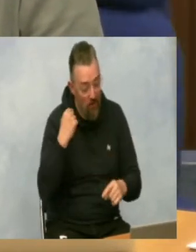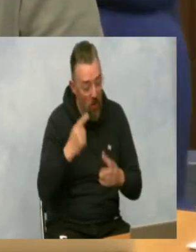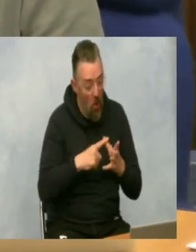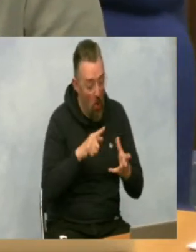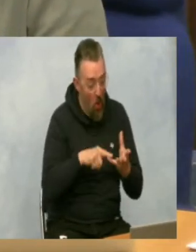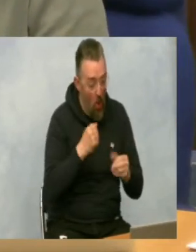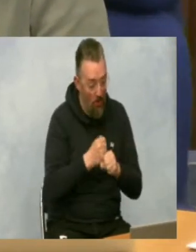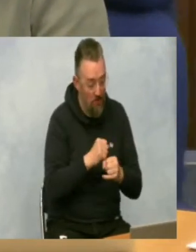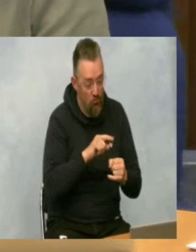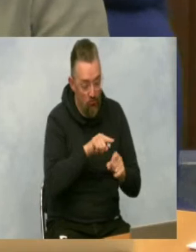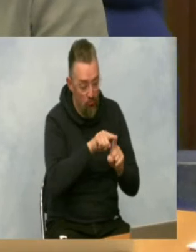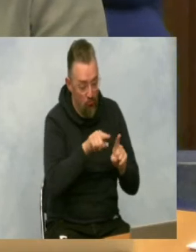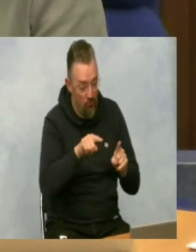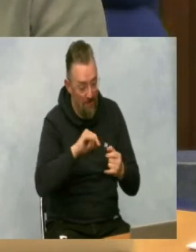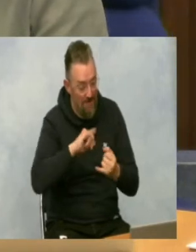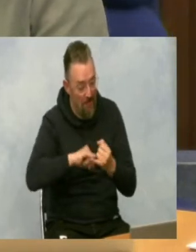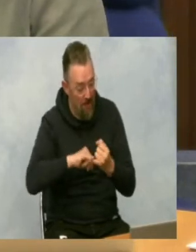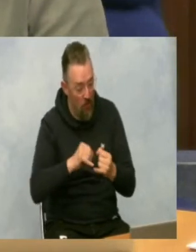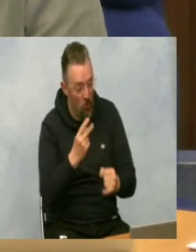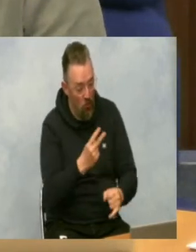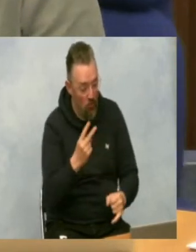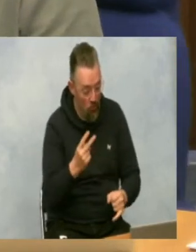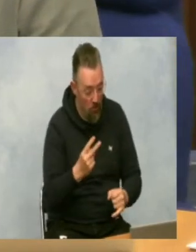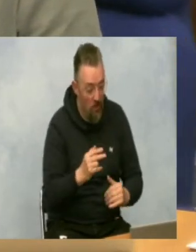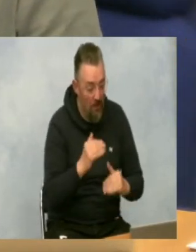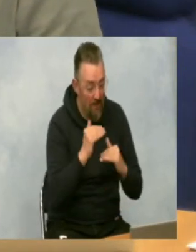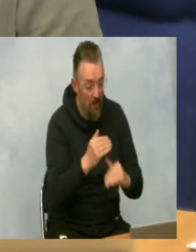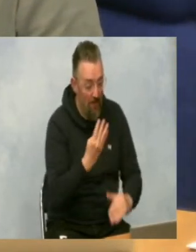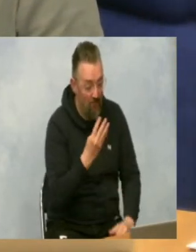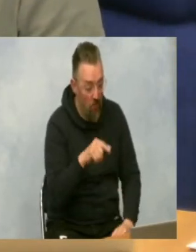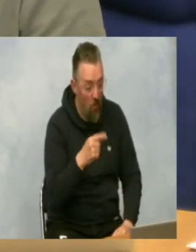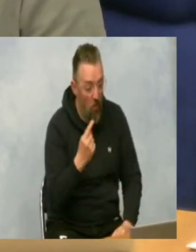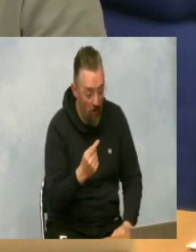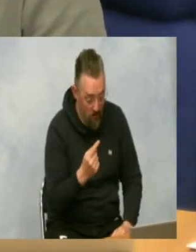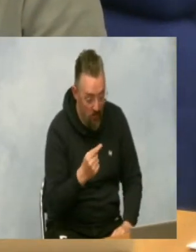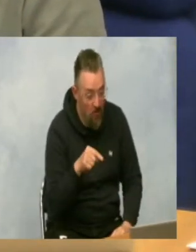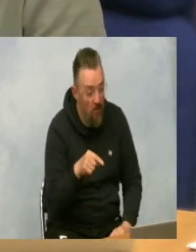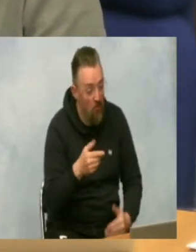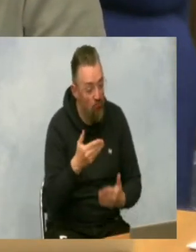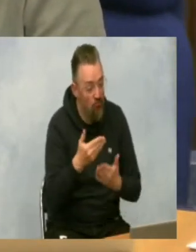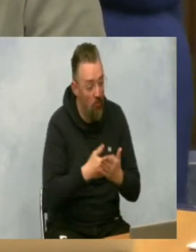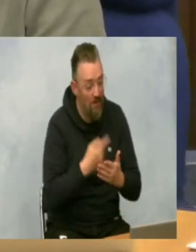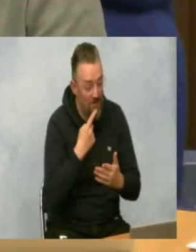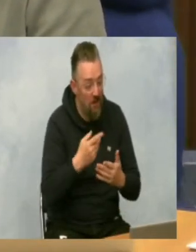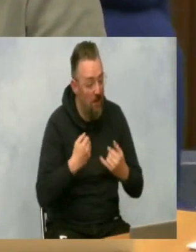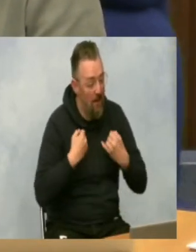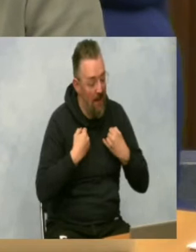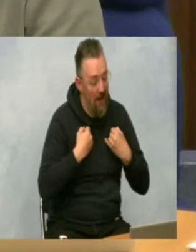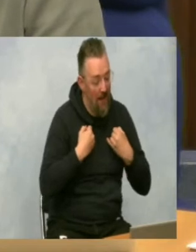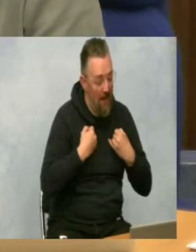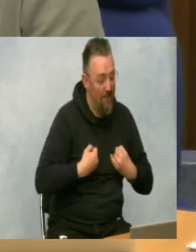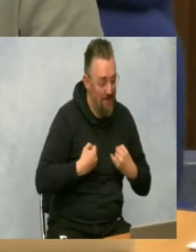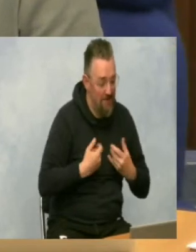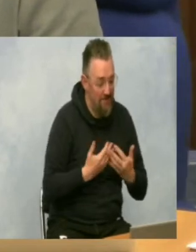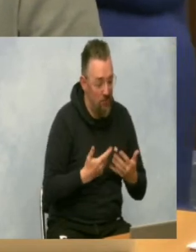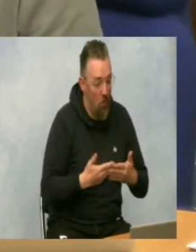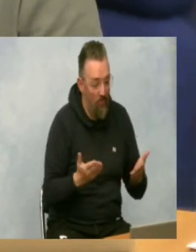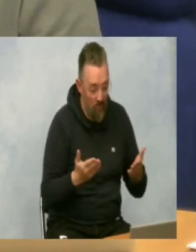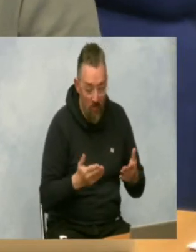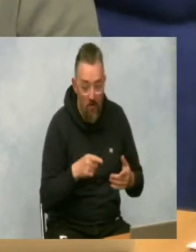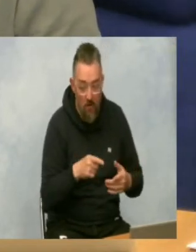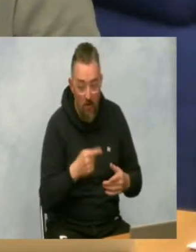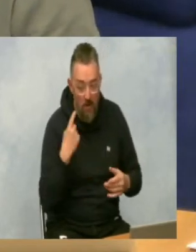September 2022. Section 4.1 of the report details the absence figures for the resource, and as at